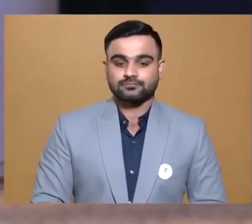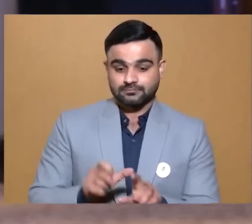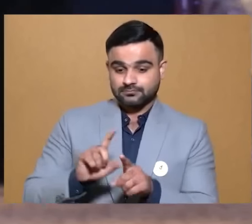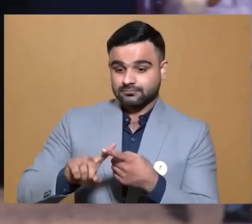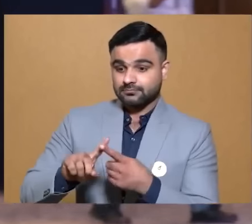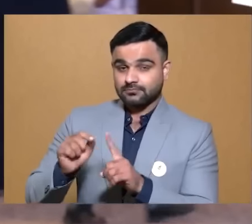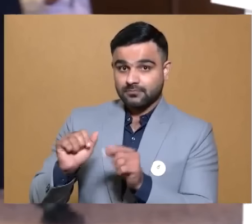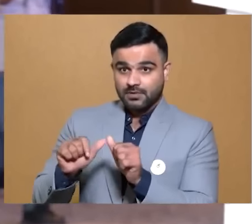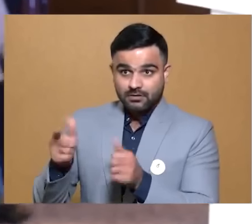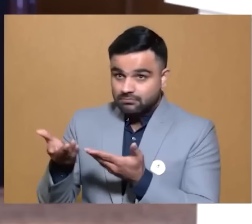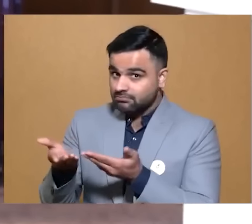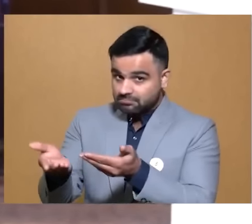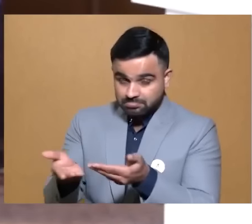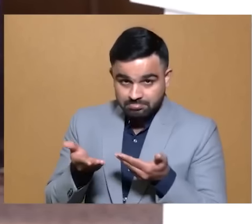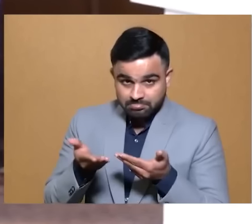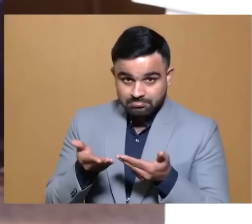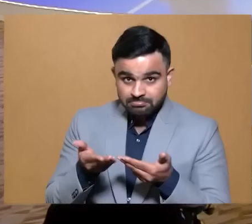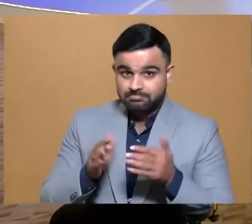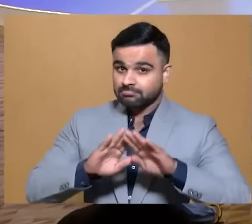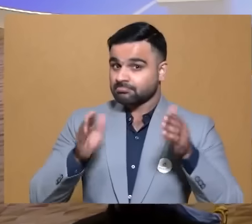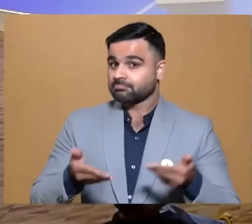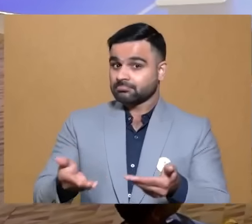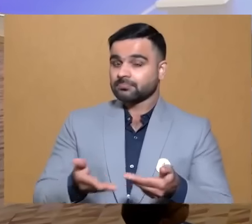Deepa, ma'am. Deepa, can you come up onto the stage?